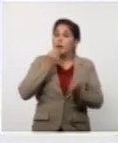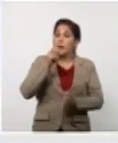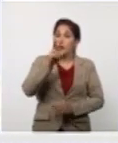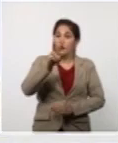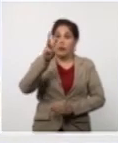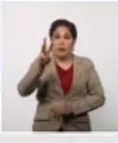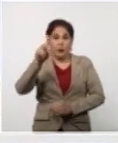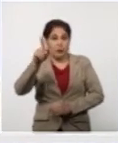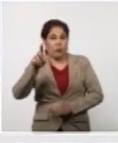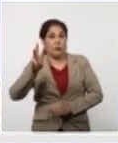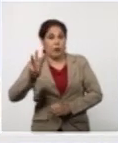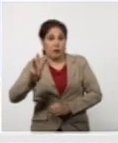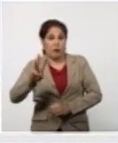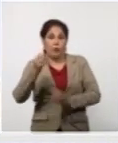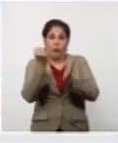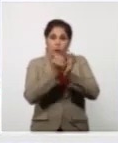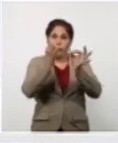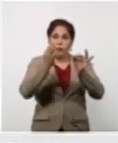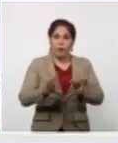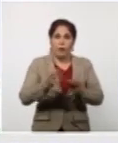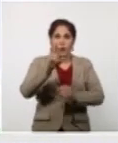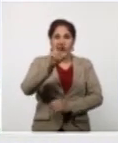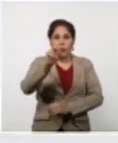hospitals, 313 suspects,